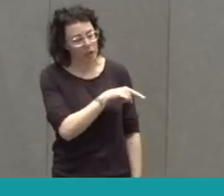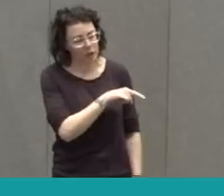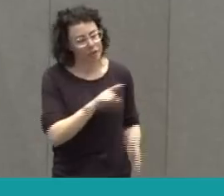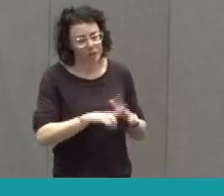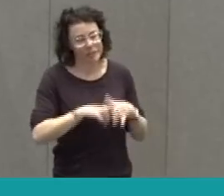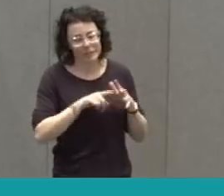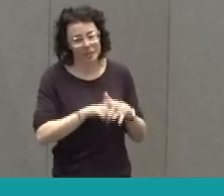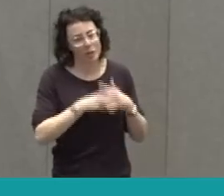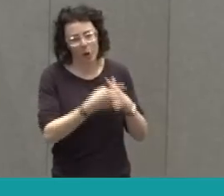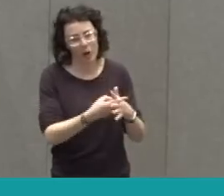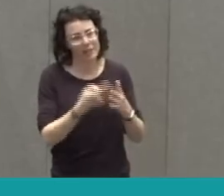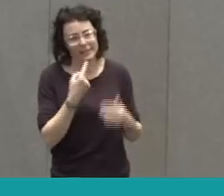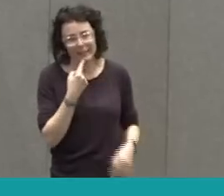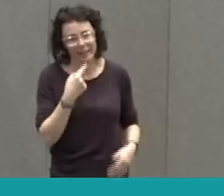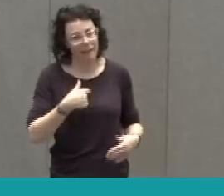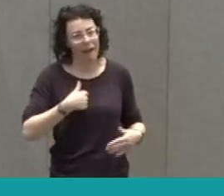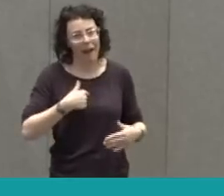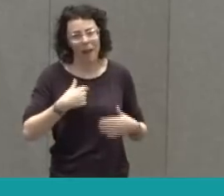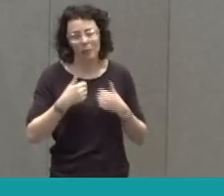be honest.